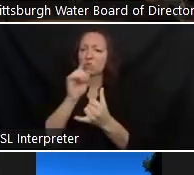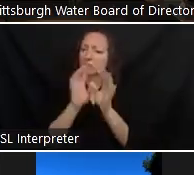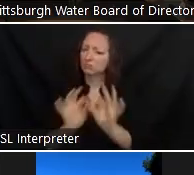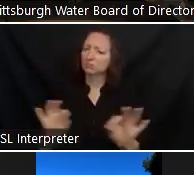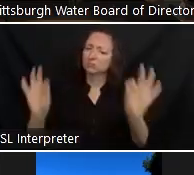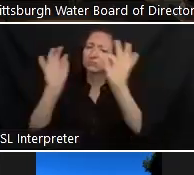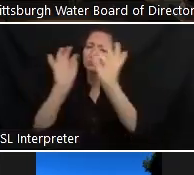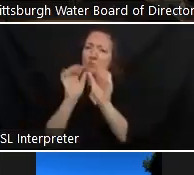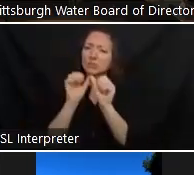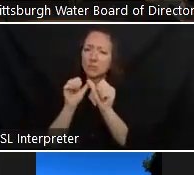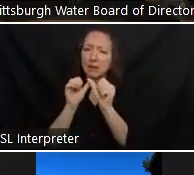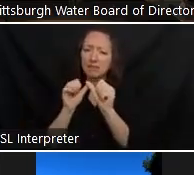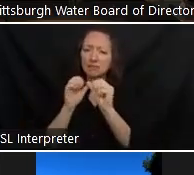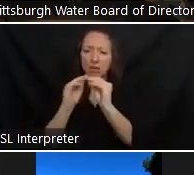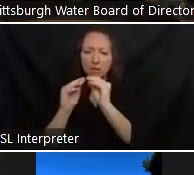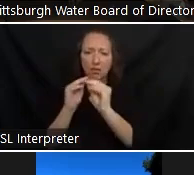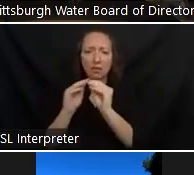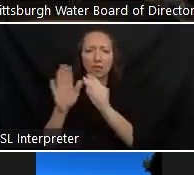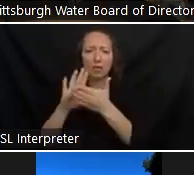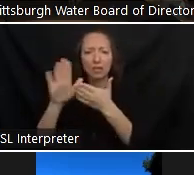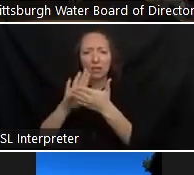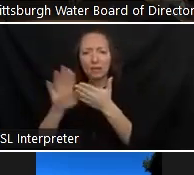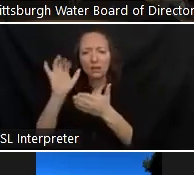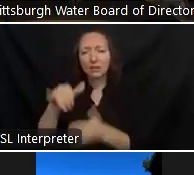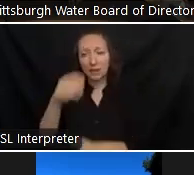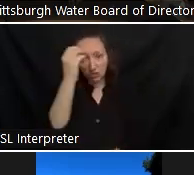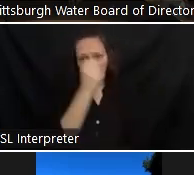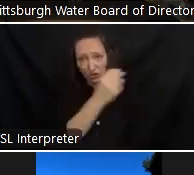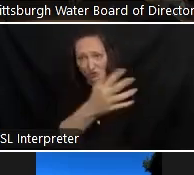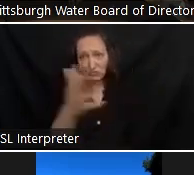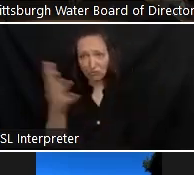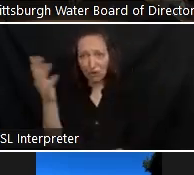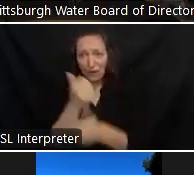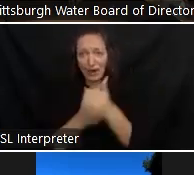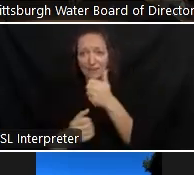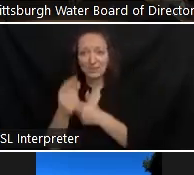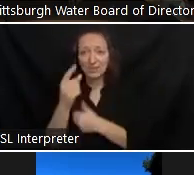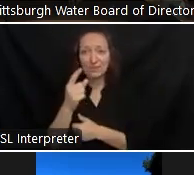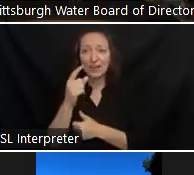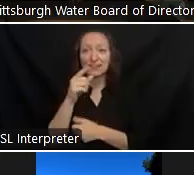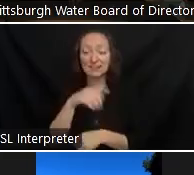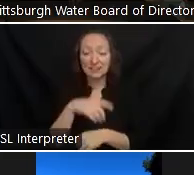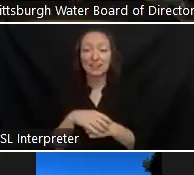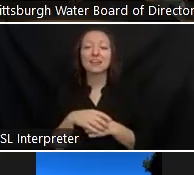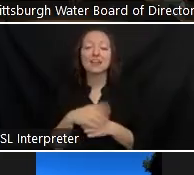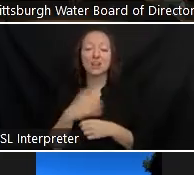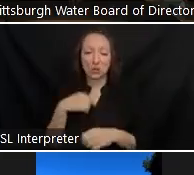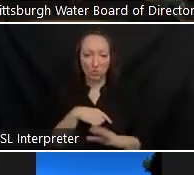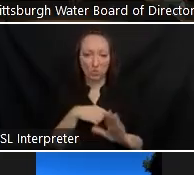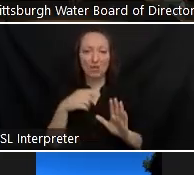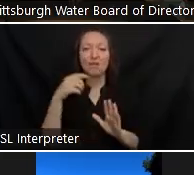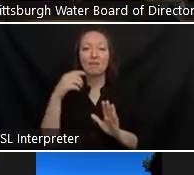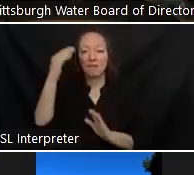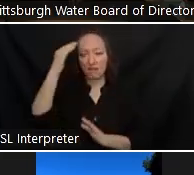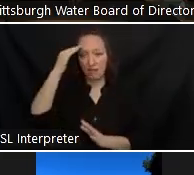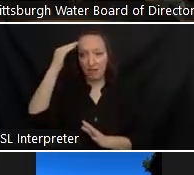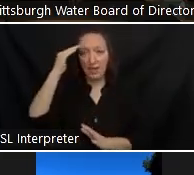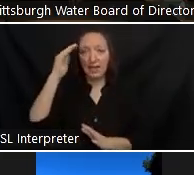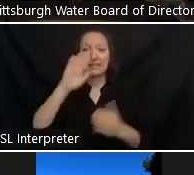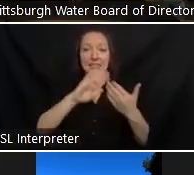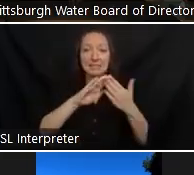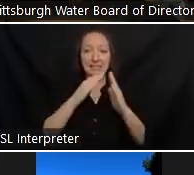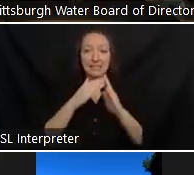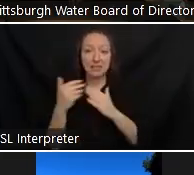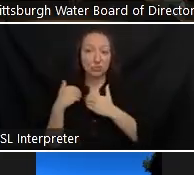that, for the public that's listening, that there's an acknowledgement that that's the city's responsibility, and the city does